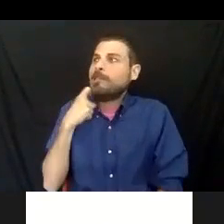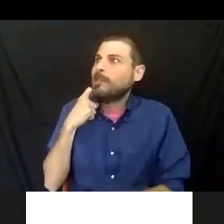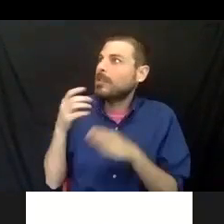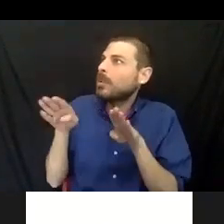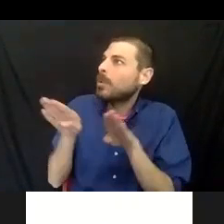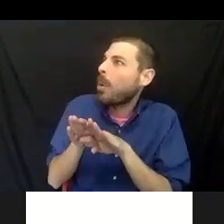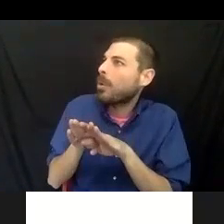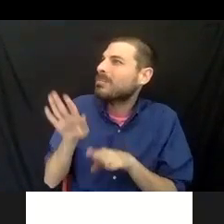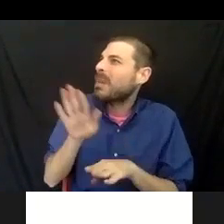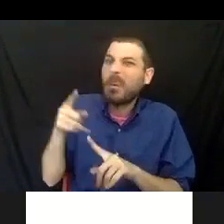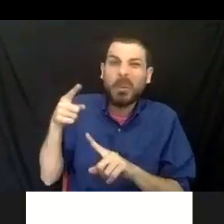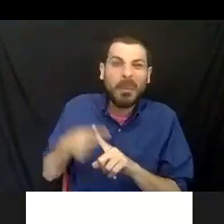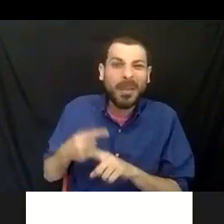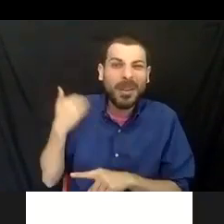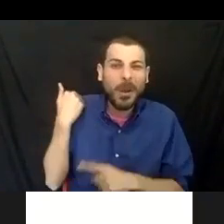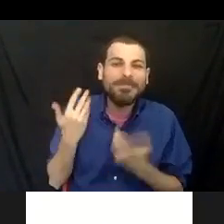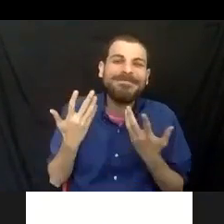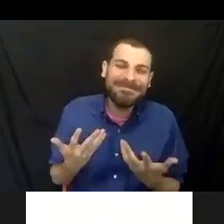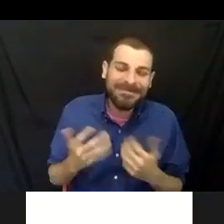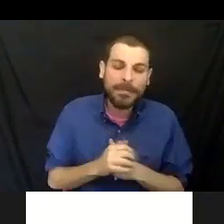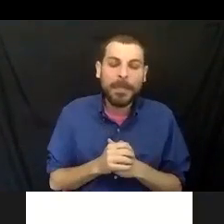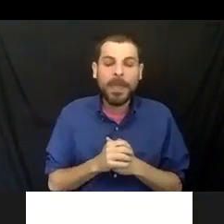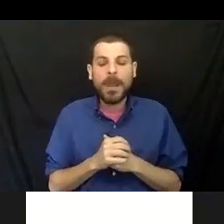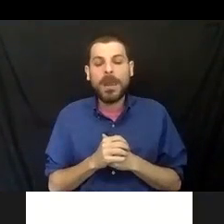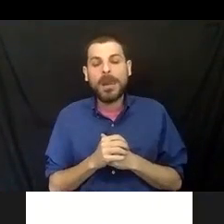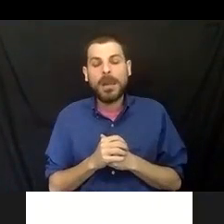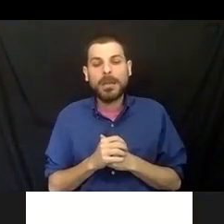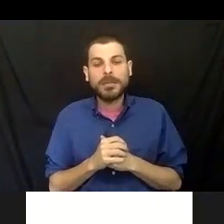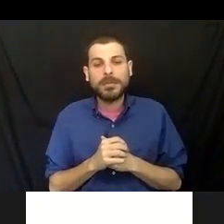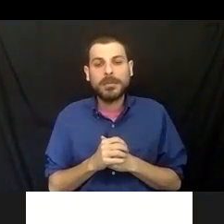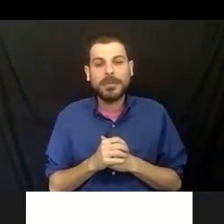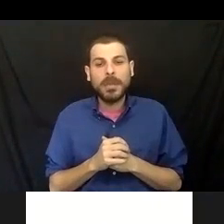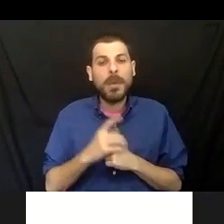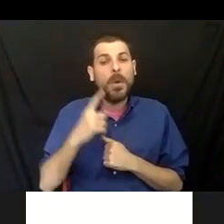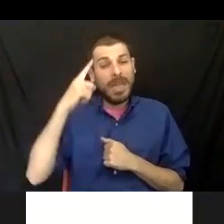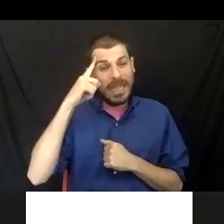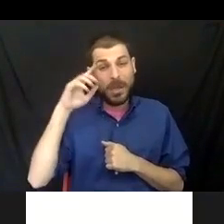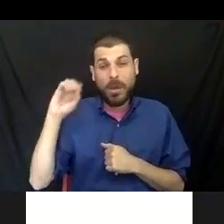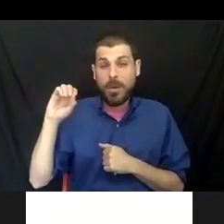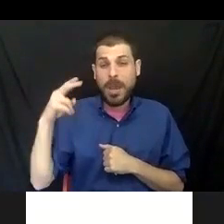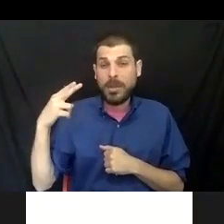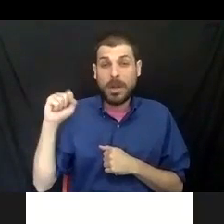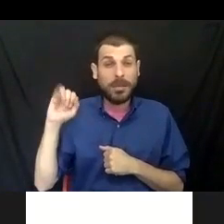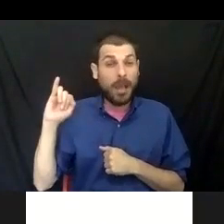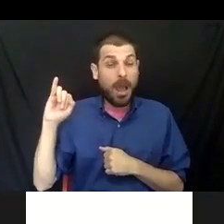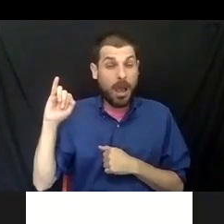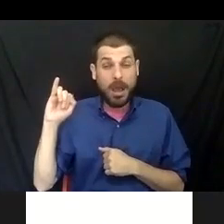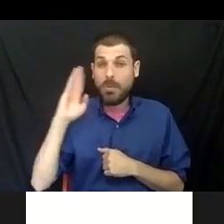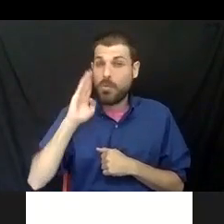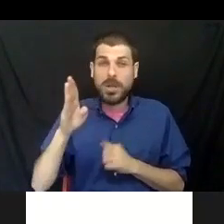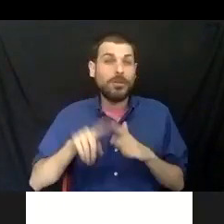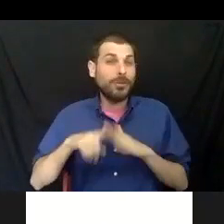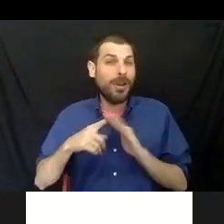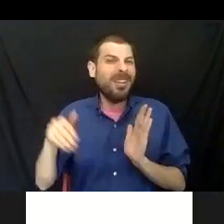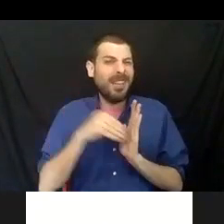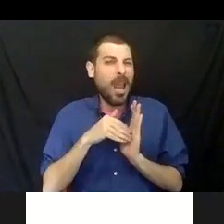month ago, but there is some chance that OHSI will restart again. So I think it's a good idea